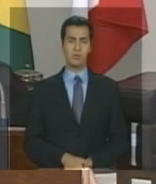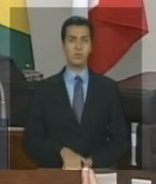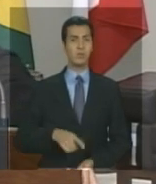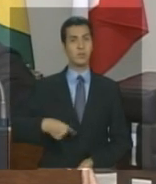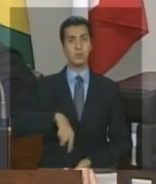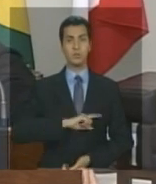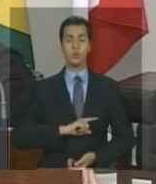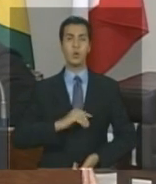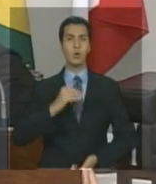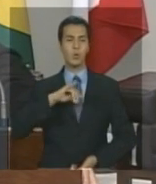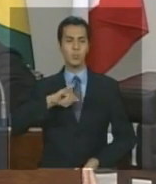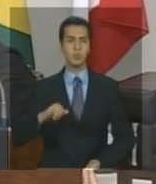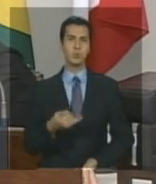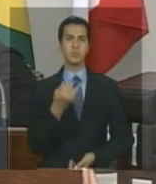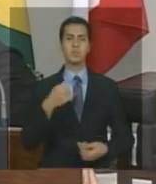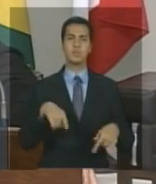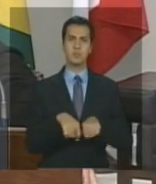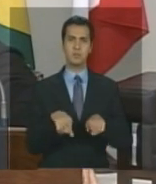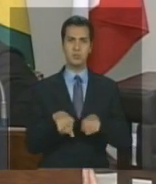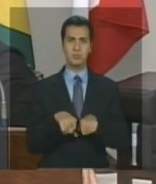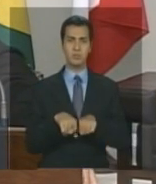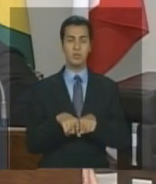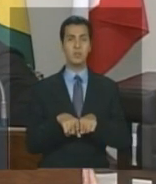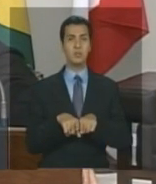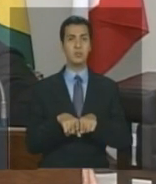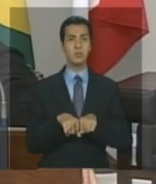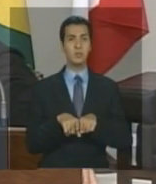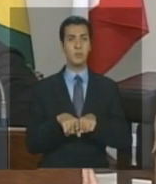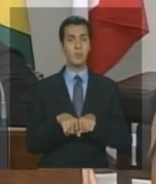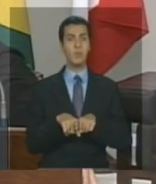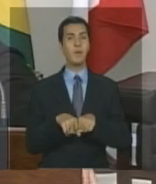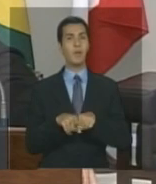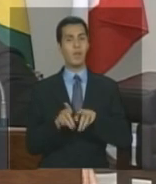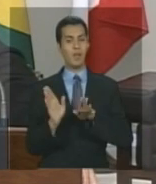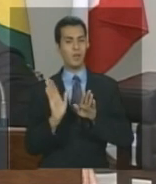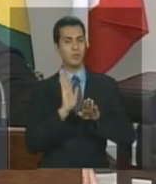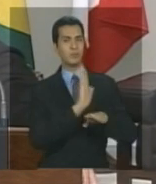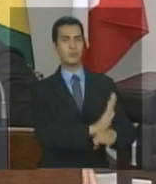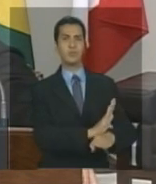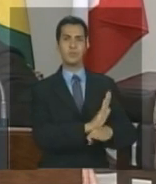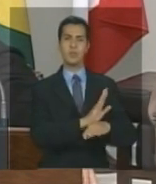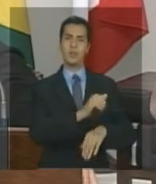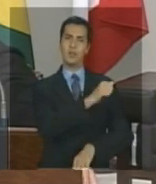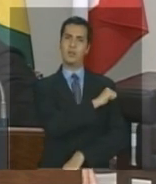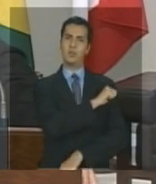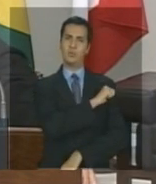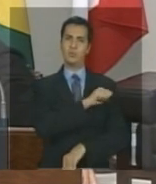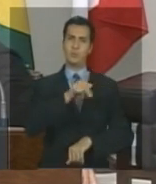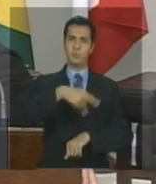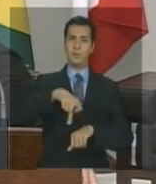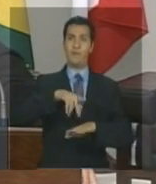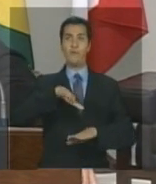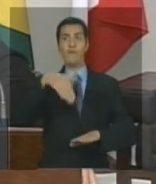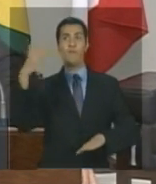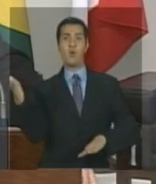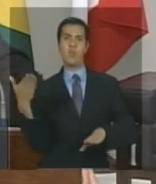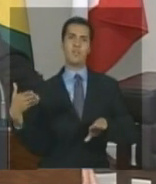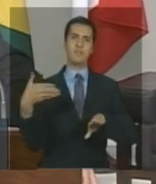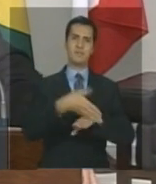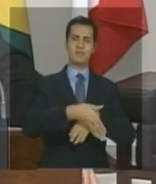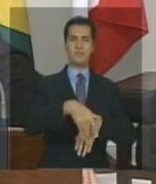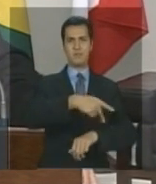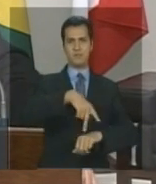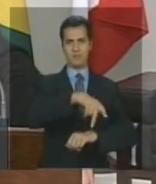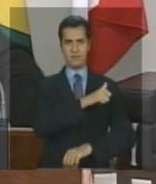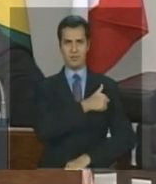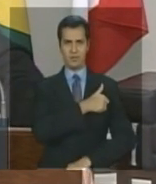a oportunidade de oferecer o mesmo tipo de treinamento para estudantes estrangeiros que comparecem ao Canadá. And the third element that we wish to